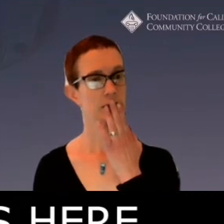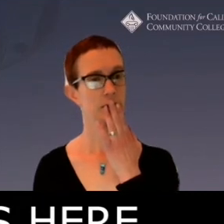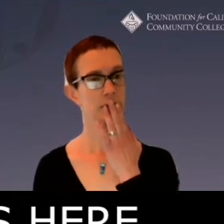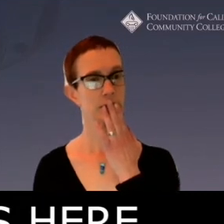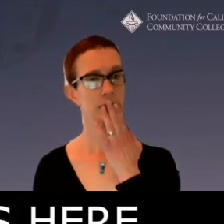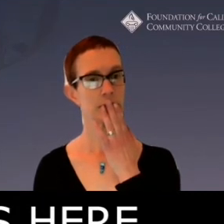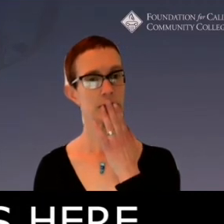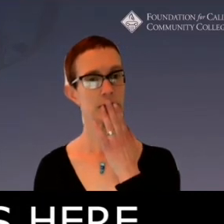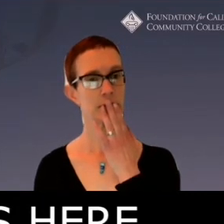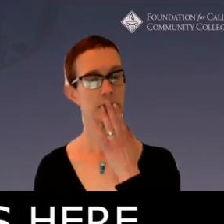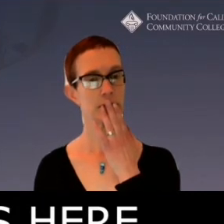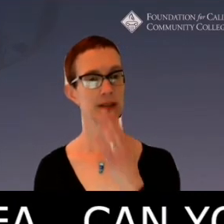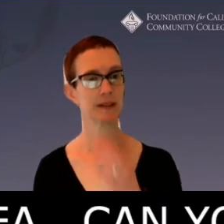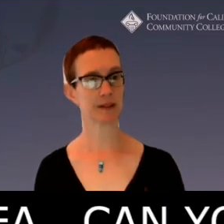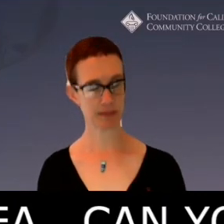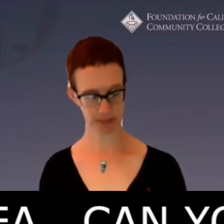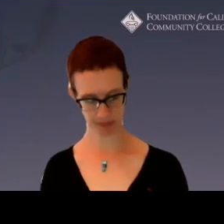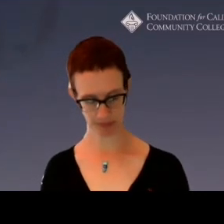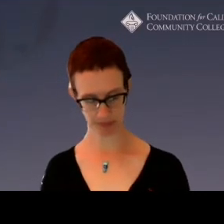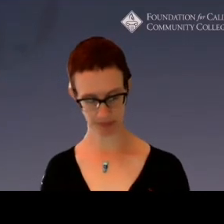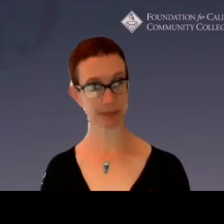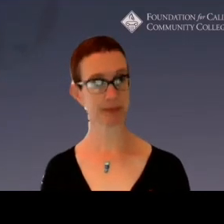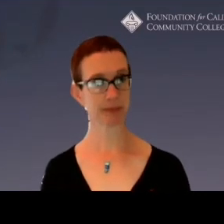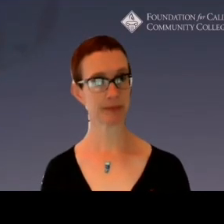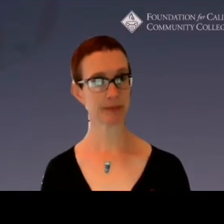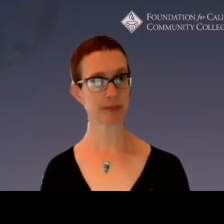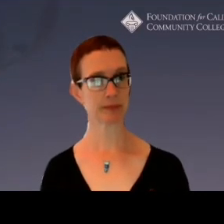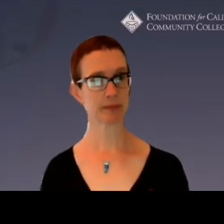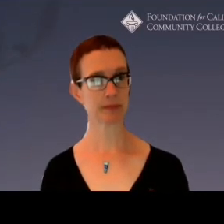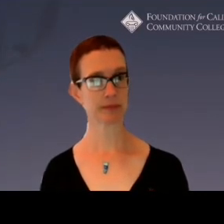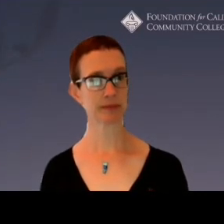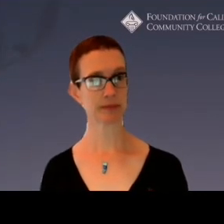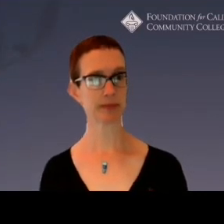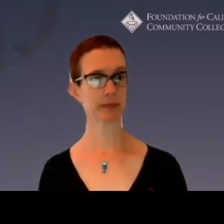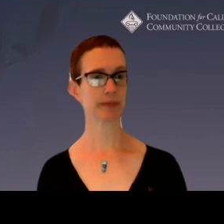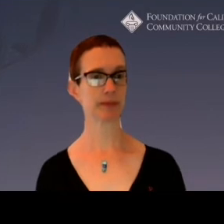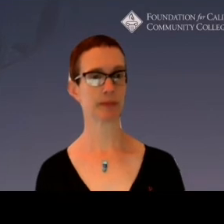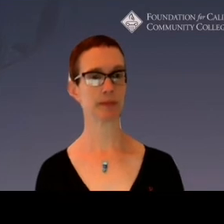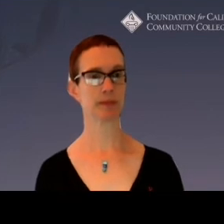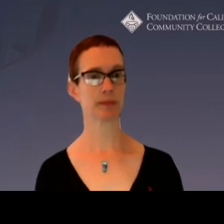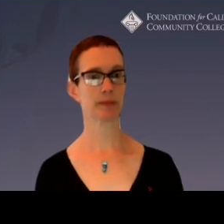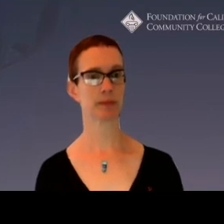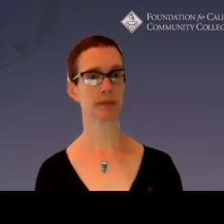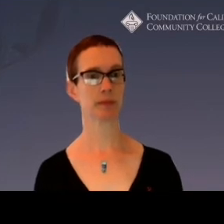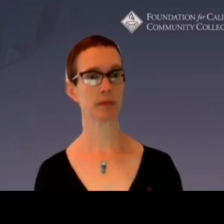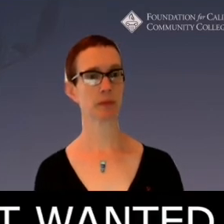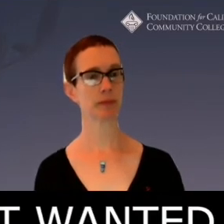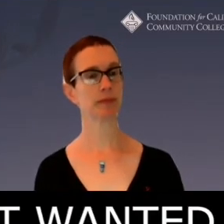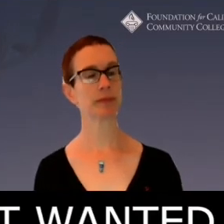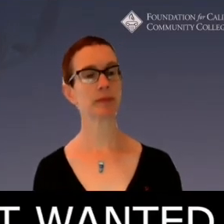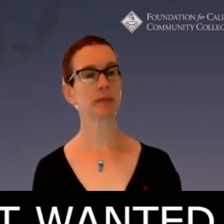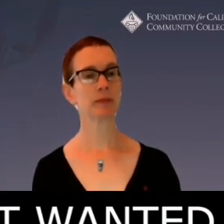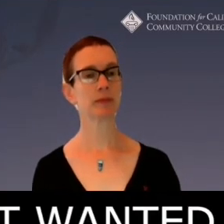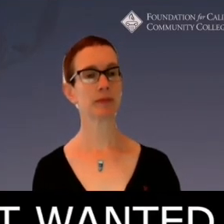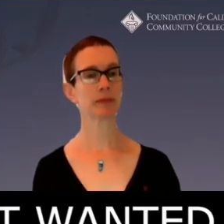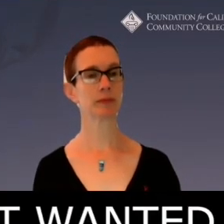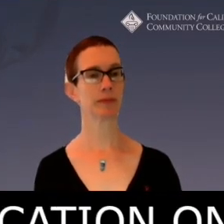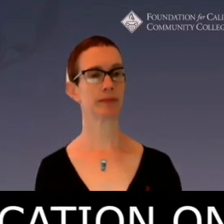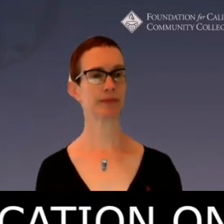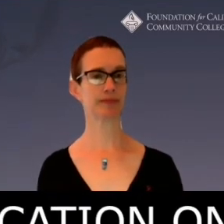me? Mhm. Yeah, thank you. Thank you. Yeah, I just wanted to seek a little more clarification on the